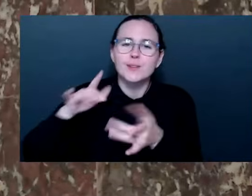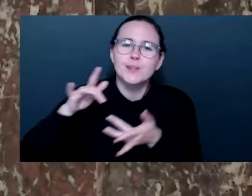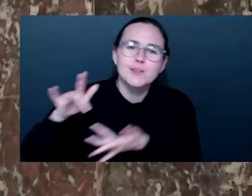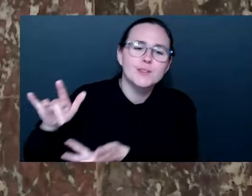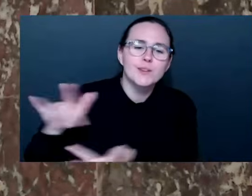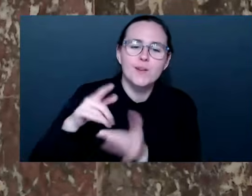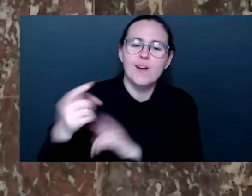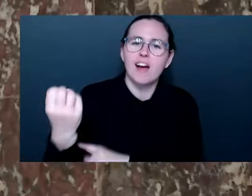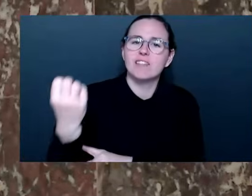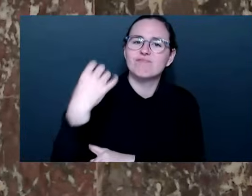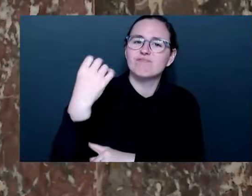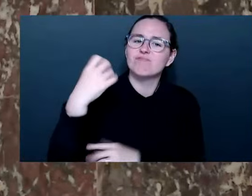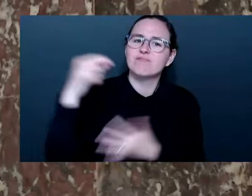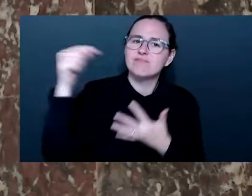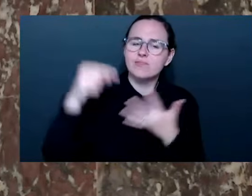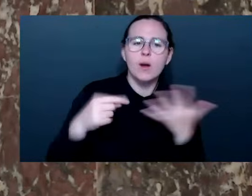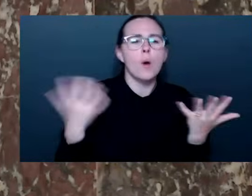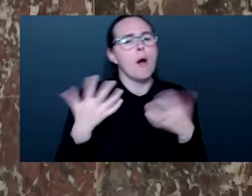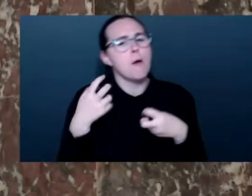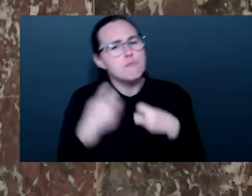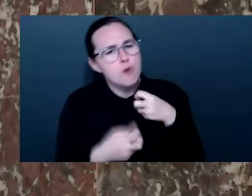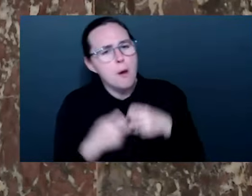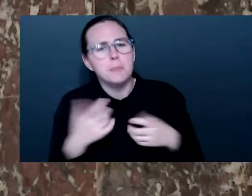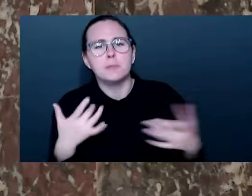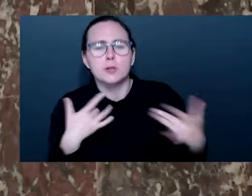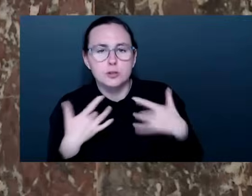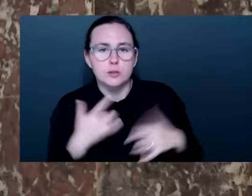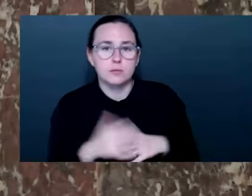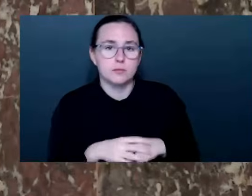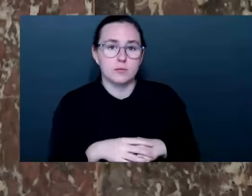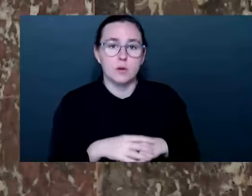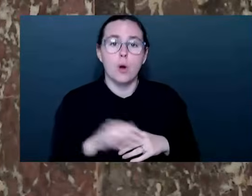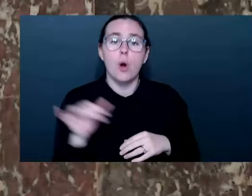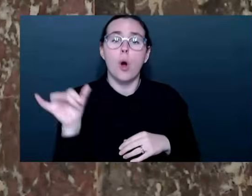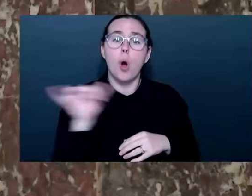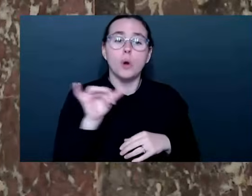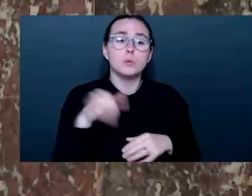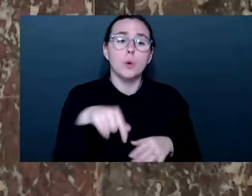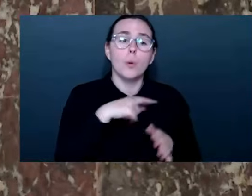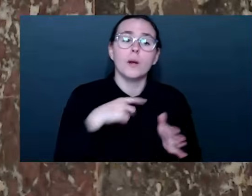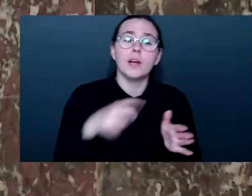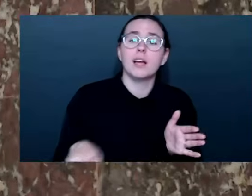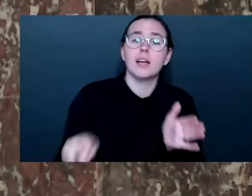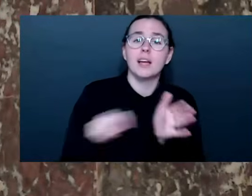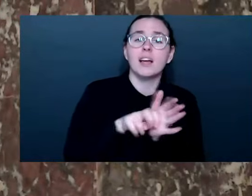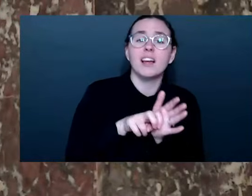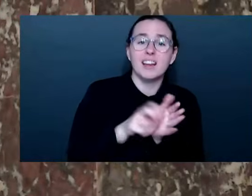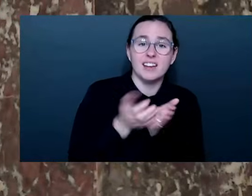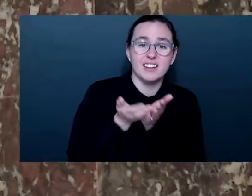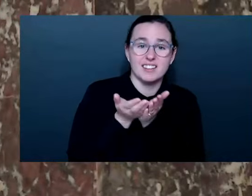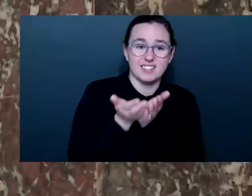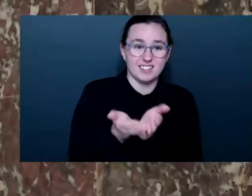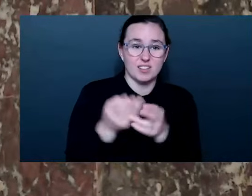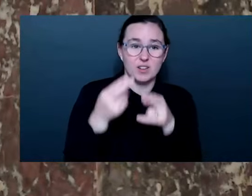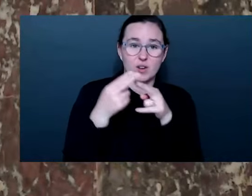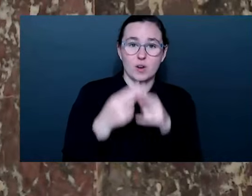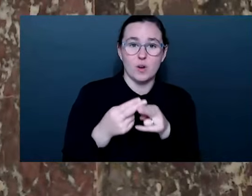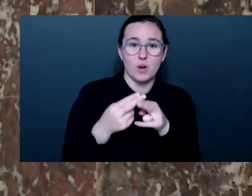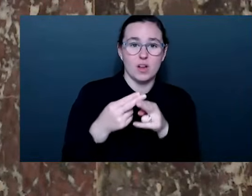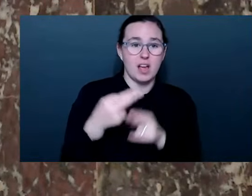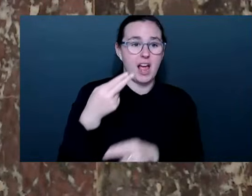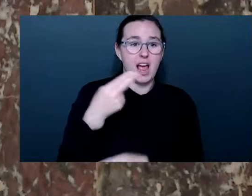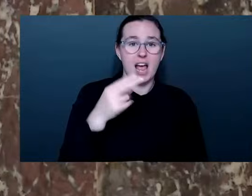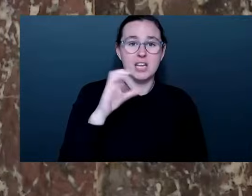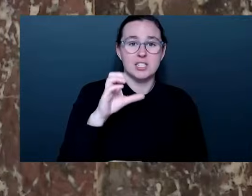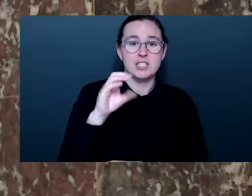a brief, but I'll be honest, very powerful glimpse into what life beneath the ocean is like for a submariner. These experiences serve as a reminder of the